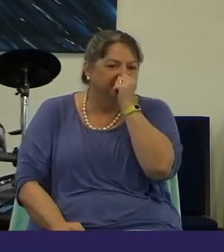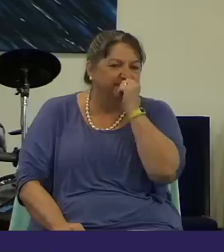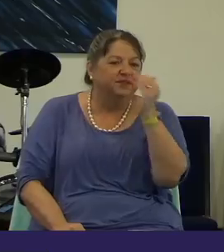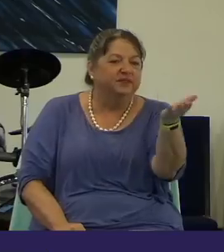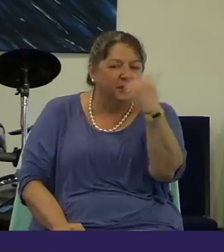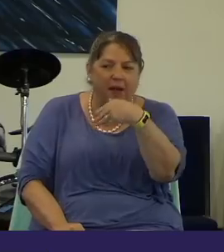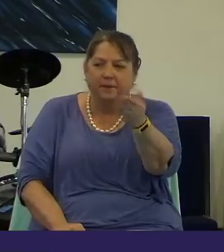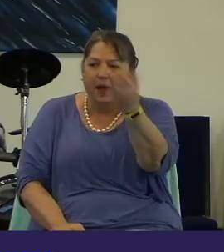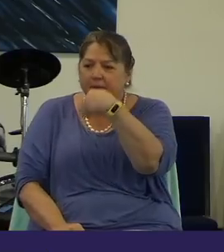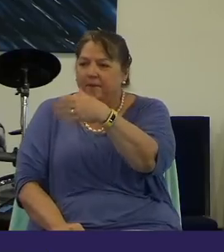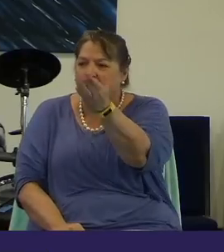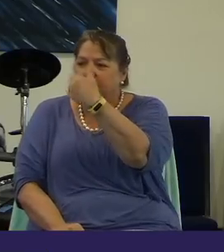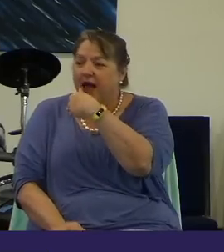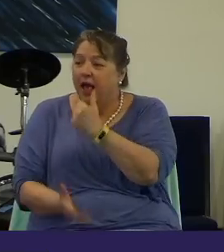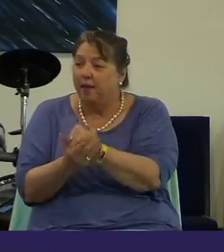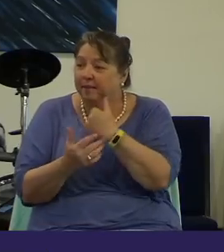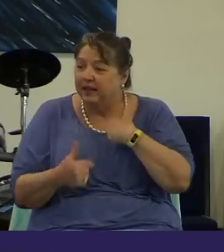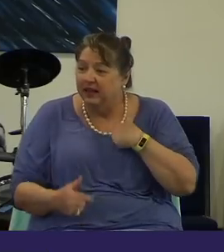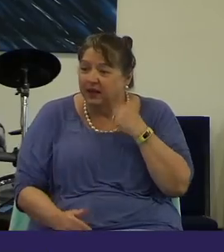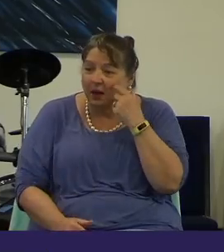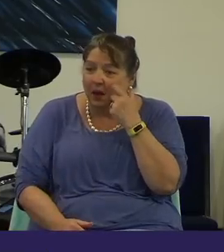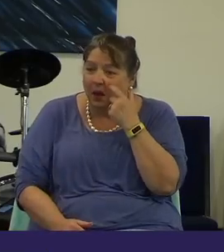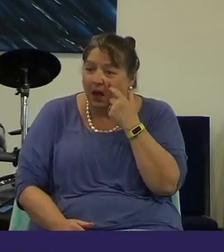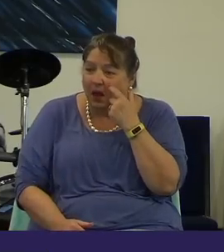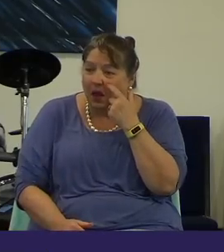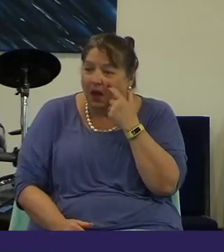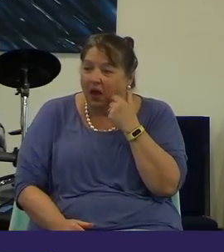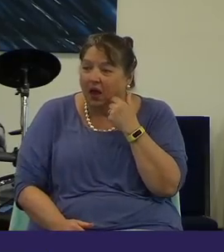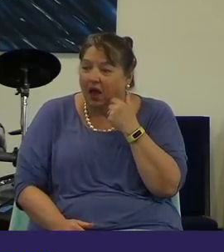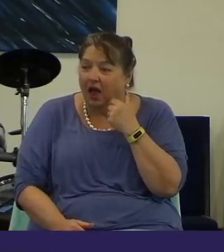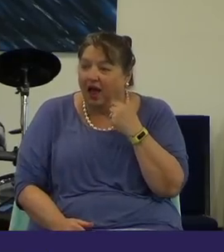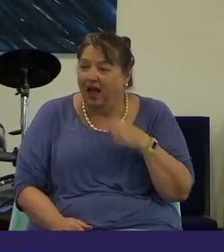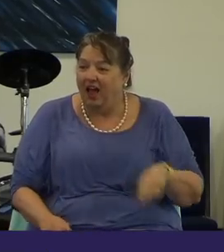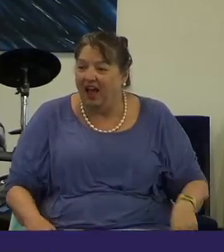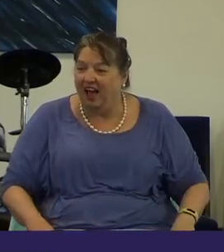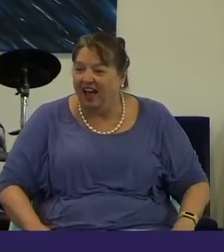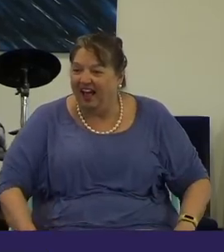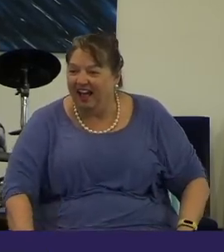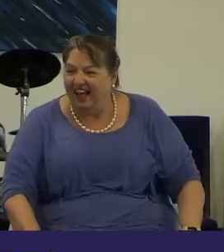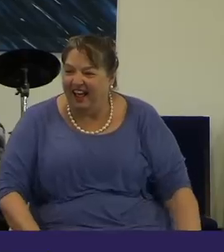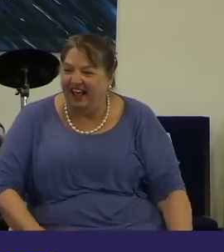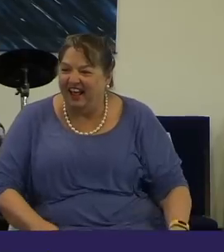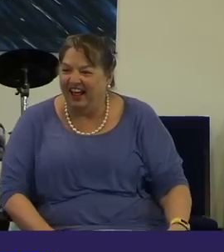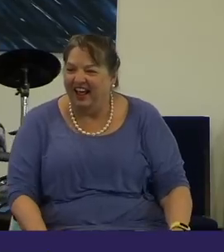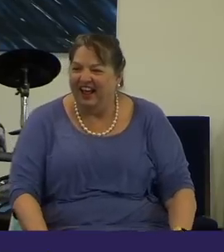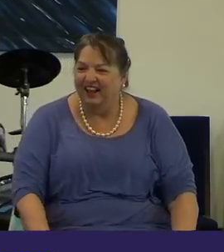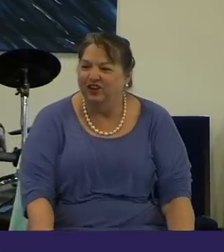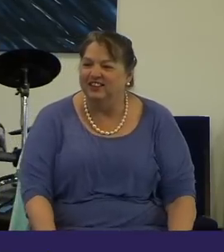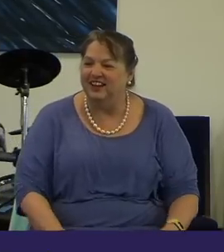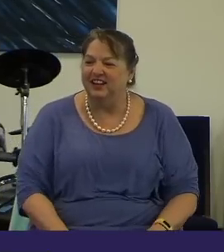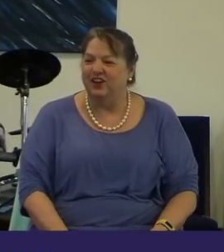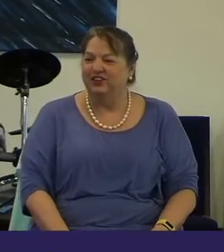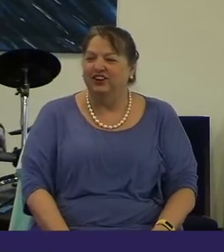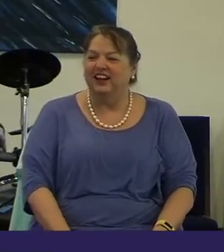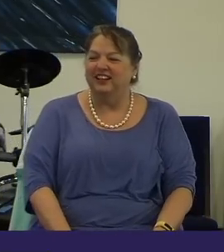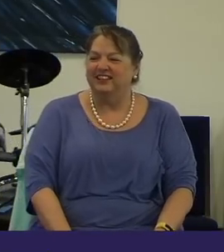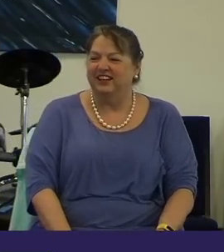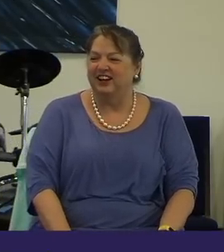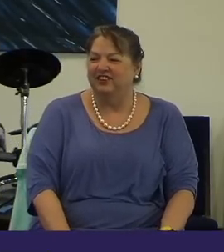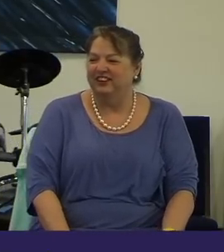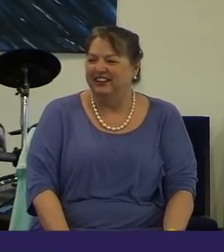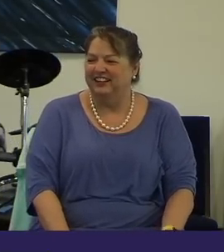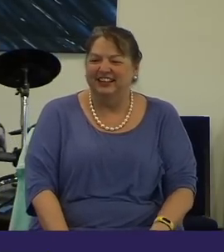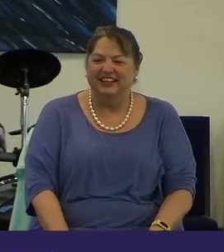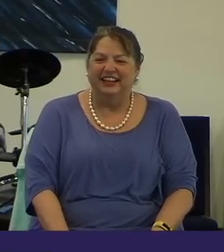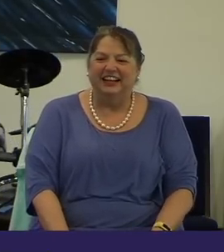Do you want to come help me? Will you be embarrassed? How old are you? He's 10. 10? Oh, yes, come. You're